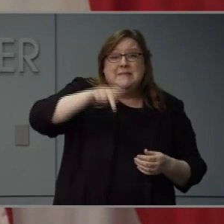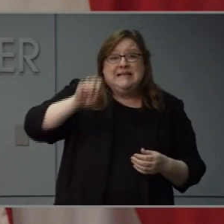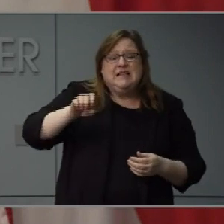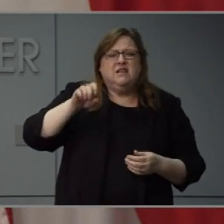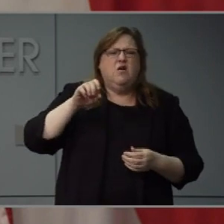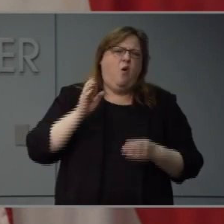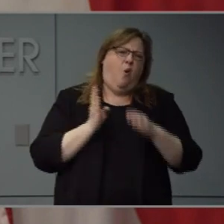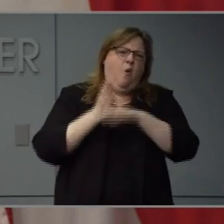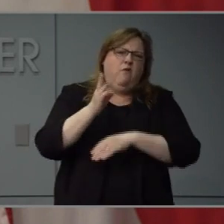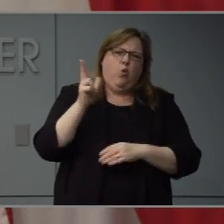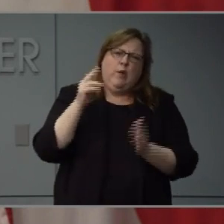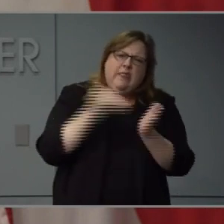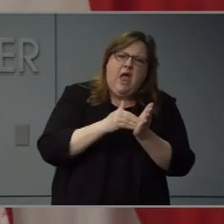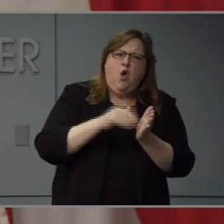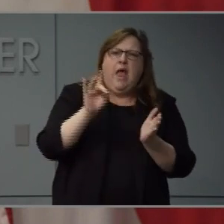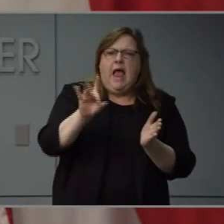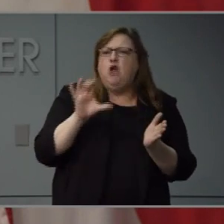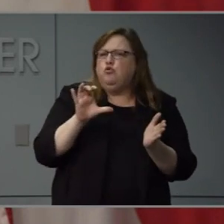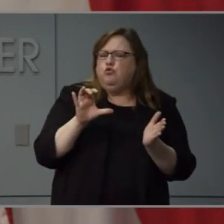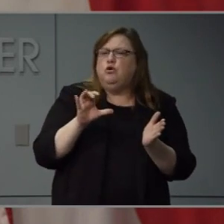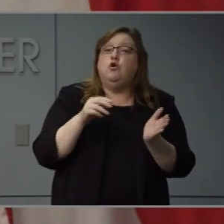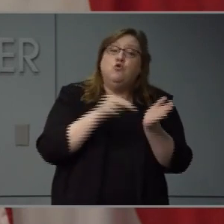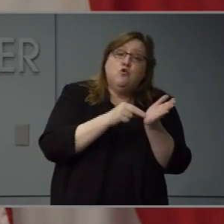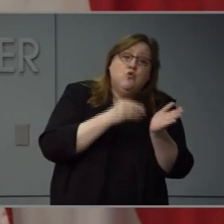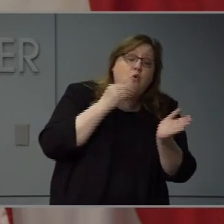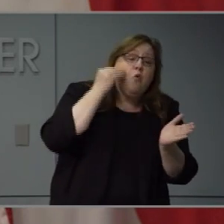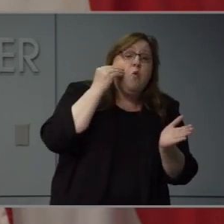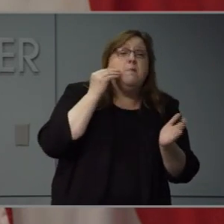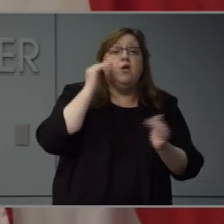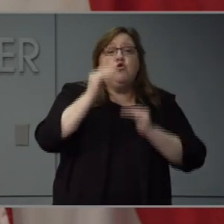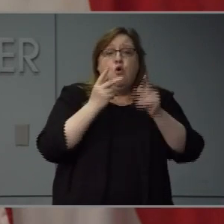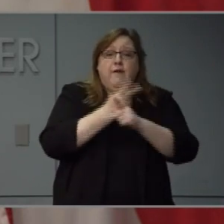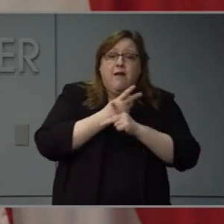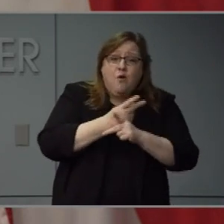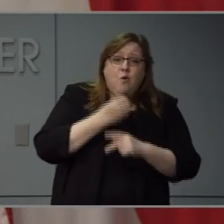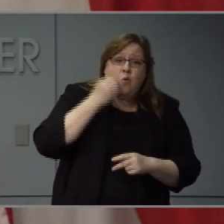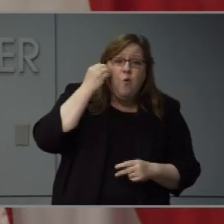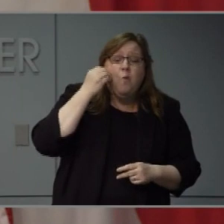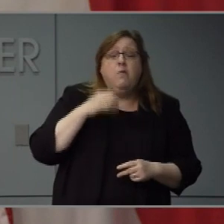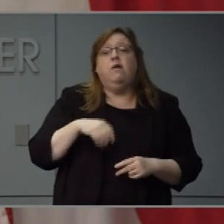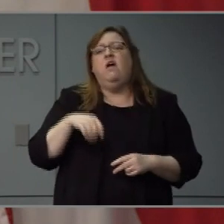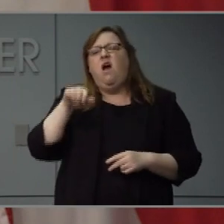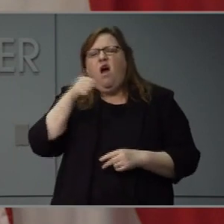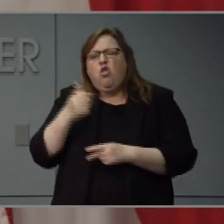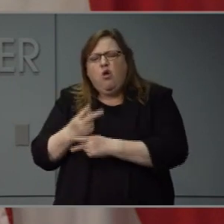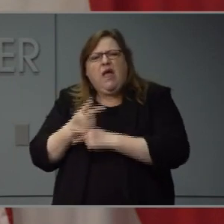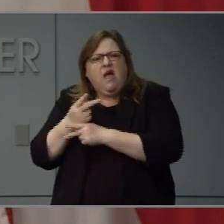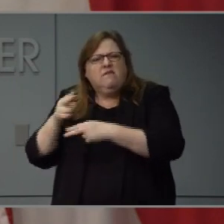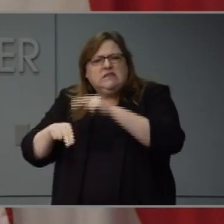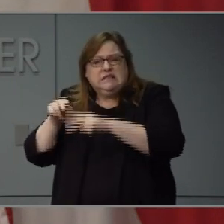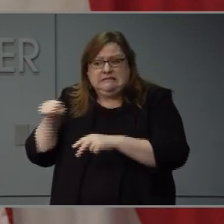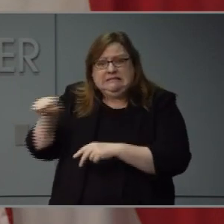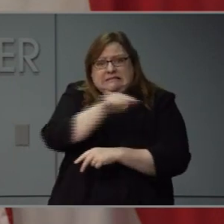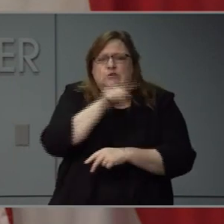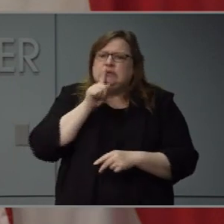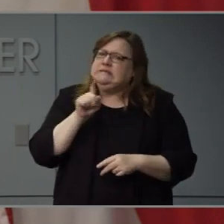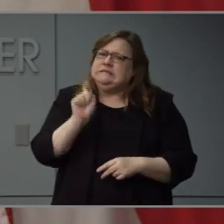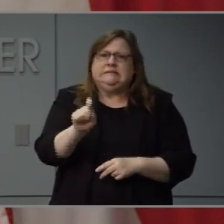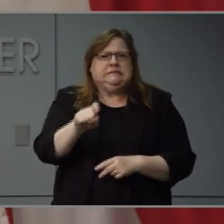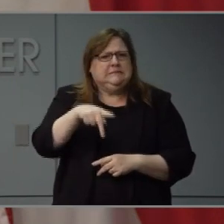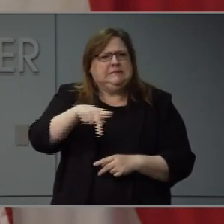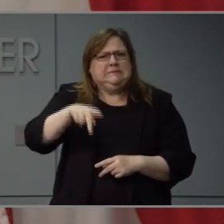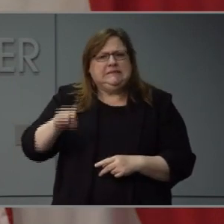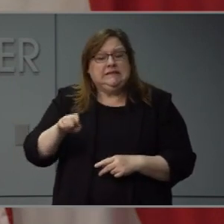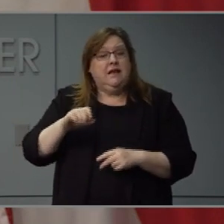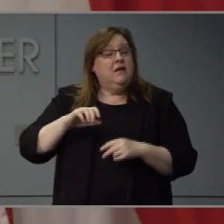includes nursing homes, adult care homes, and other types of care facilities that need PPE to prevent the spread of